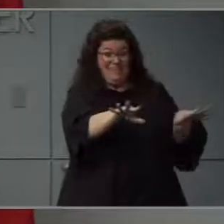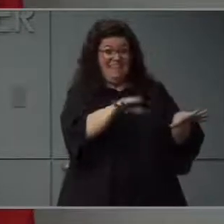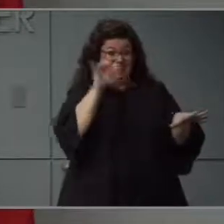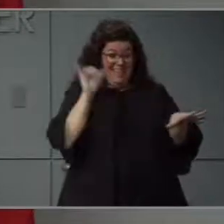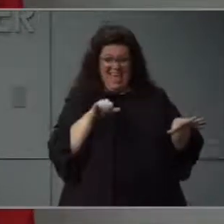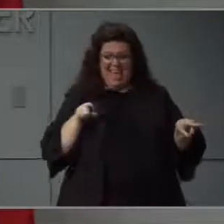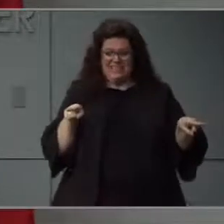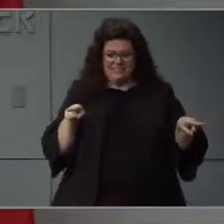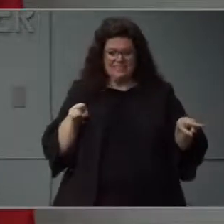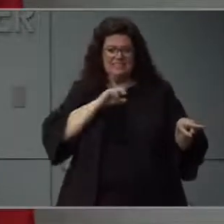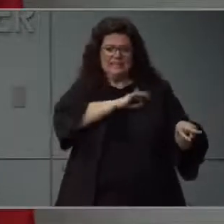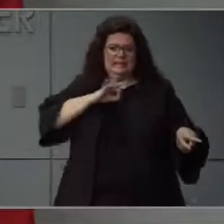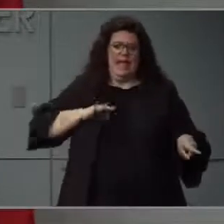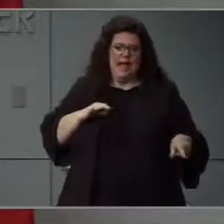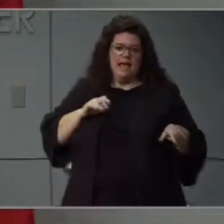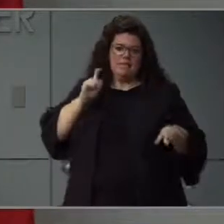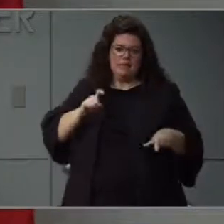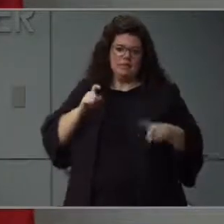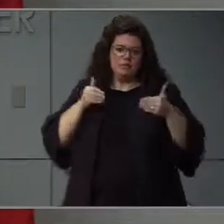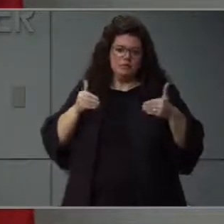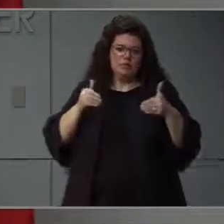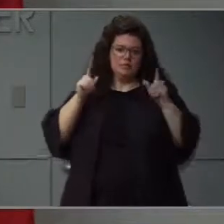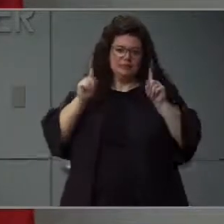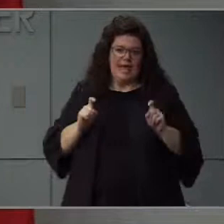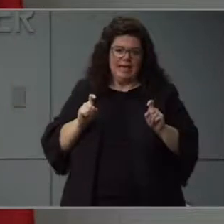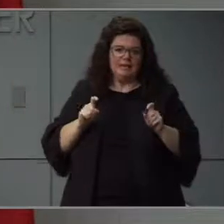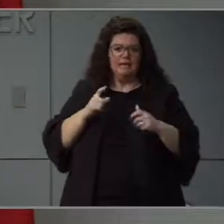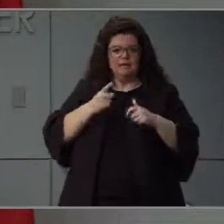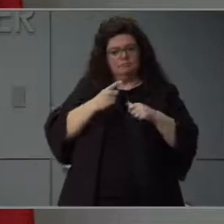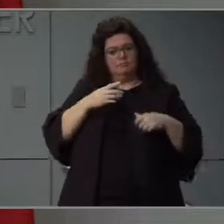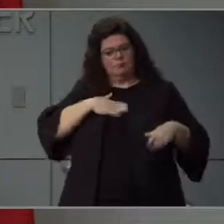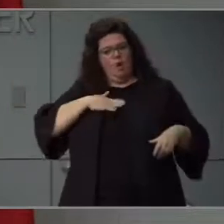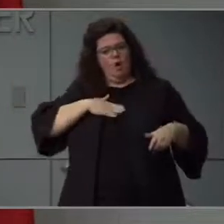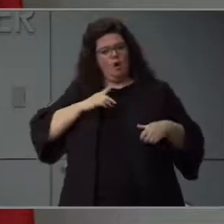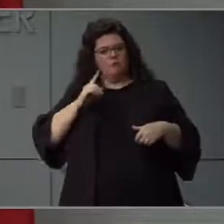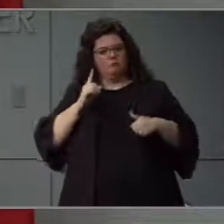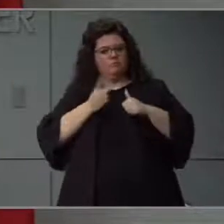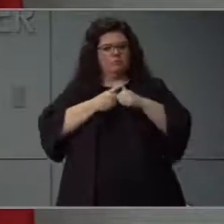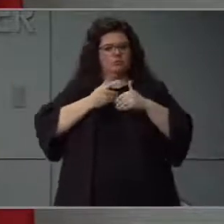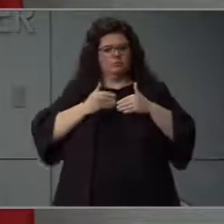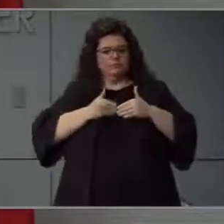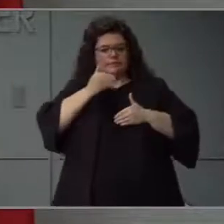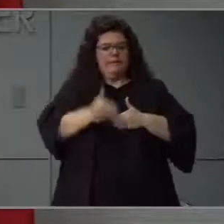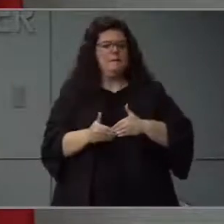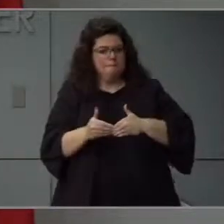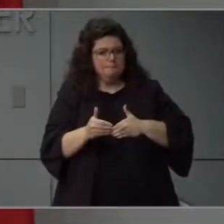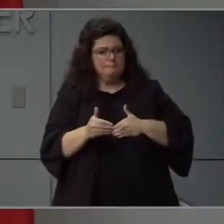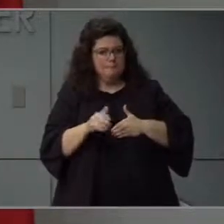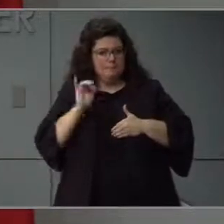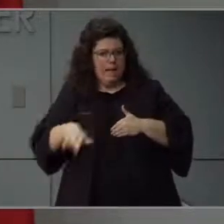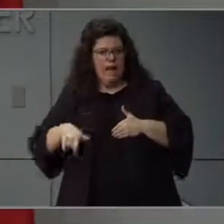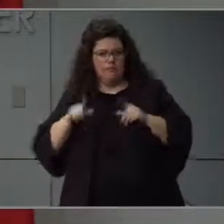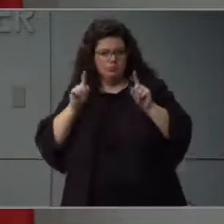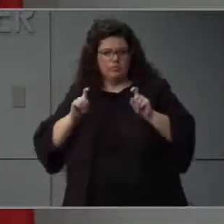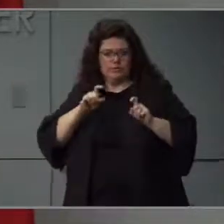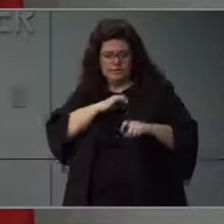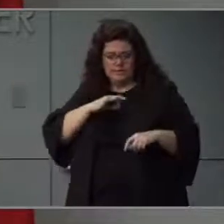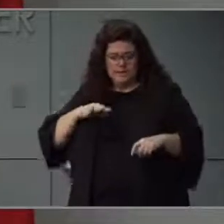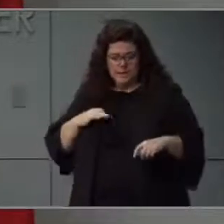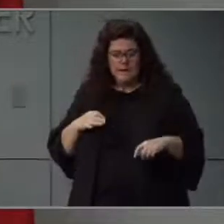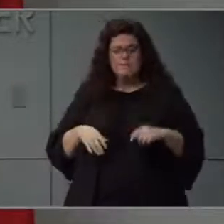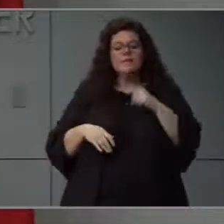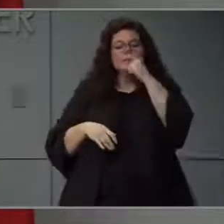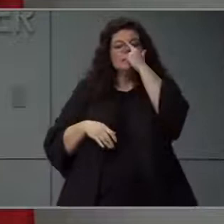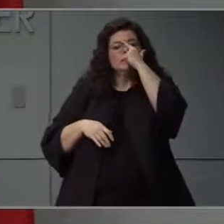are the ones who are coming in and out. So that is a great first step forward. What we have been doing, I know, in terms of